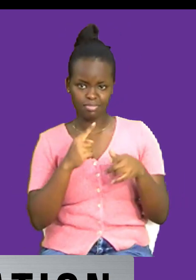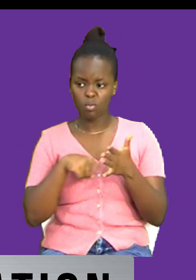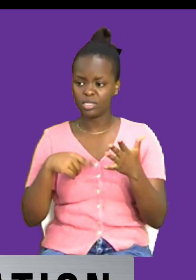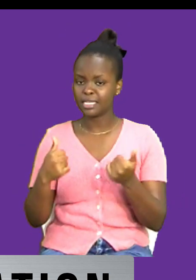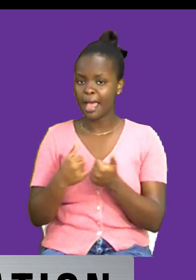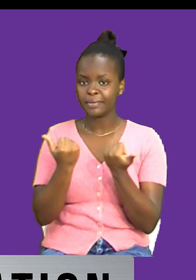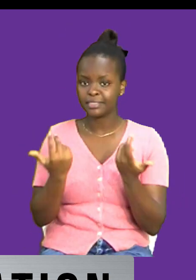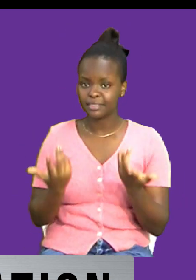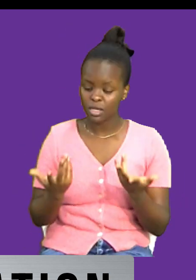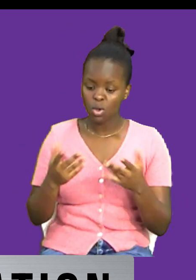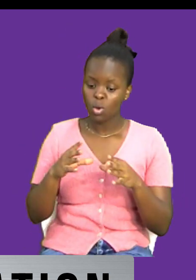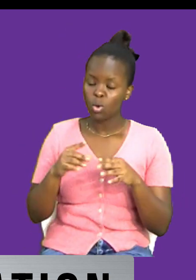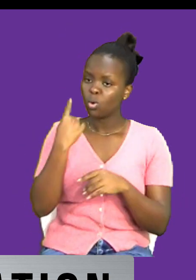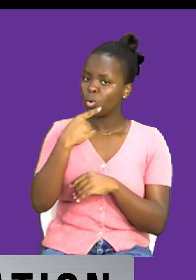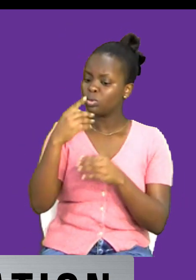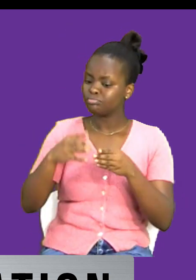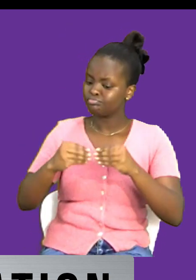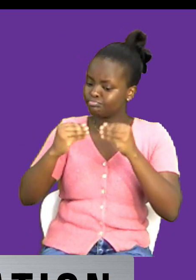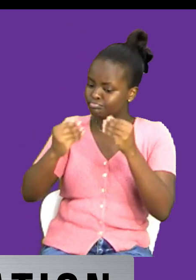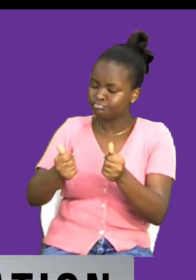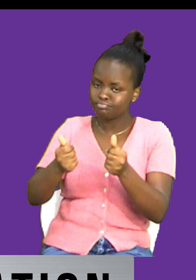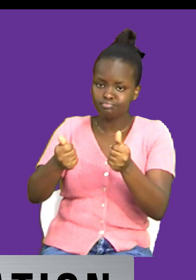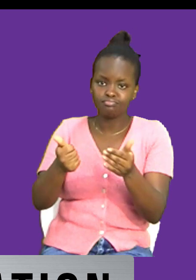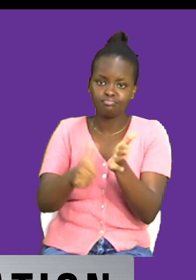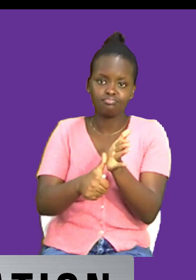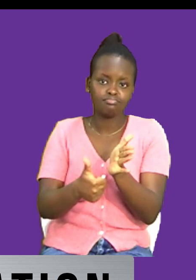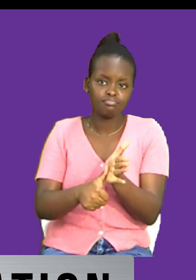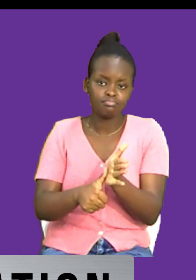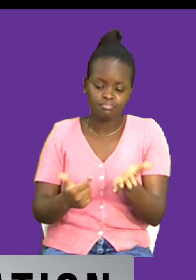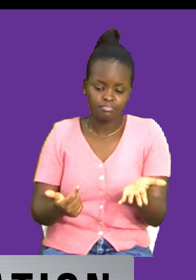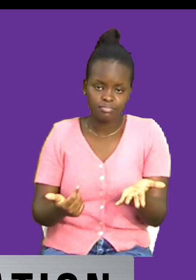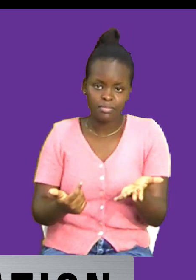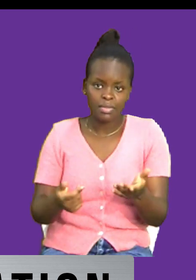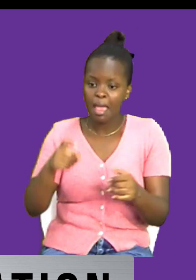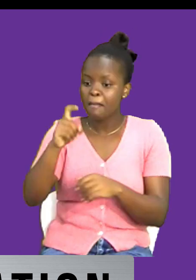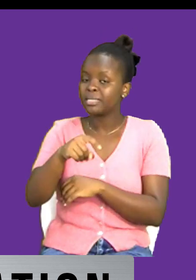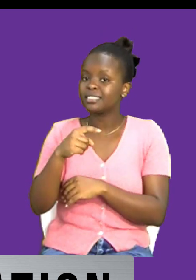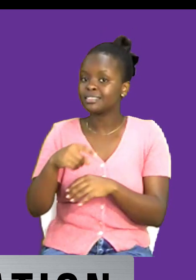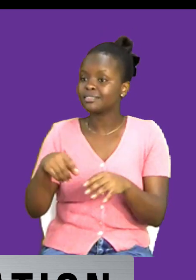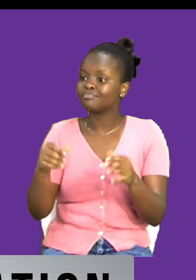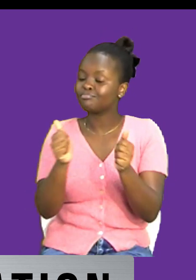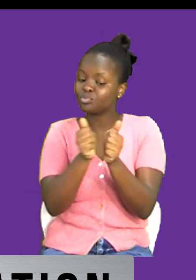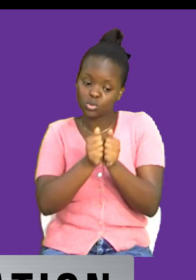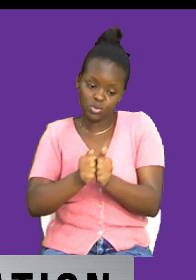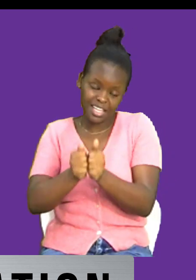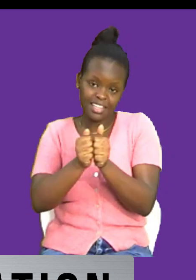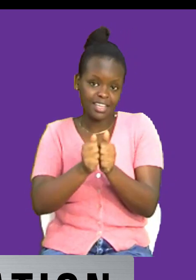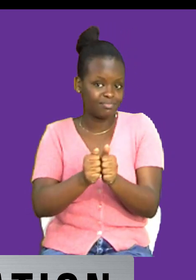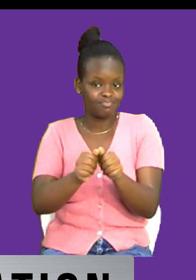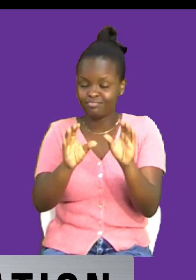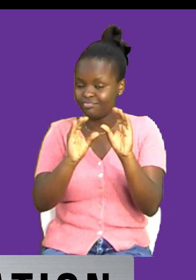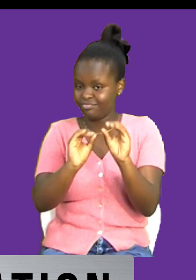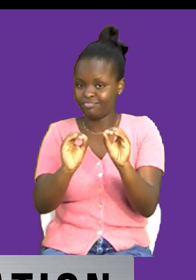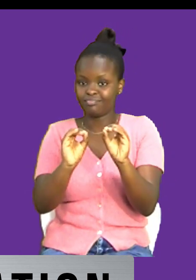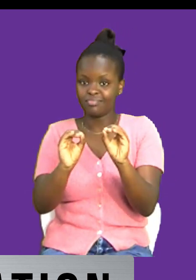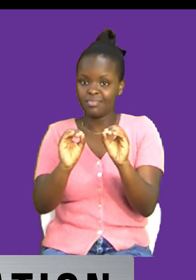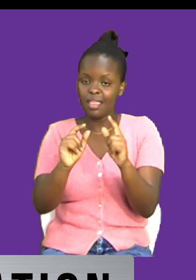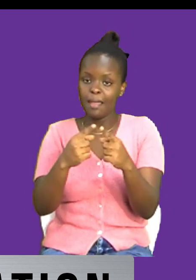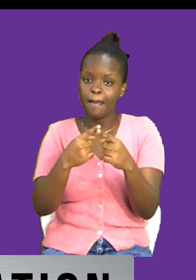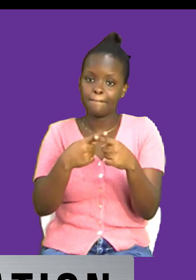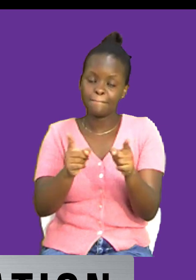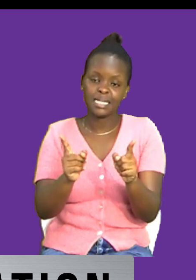Jonah, first of all, they don't have to be in sync. That is one. Not really. But at least Martha's tried to call